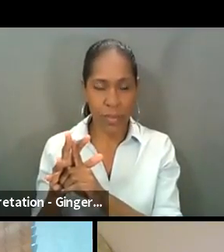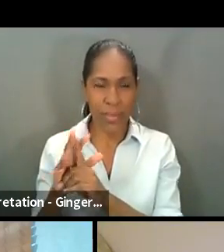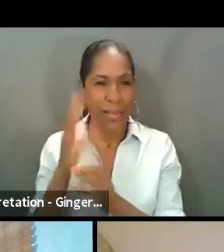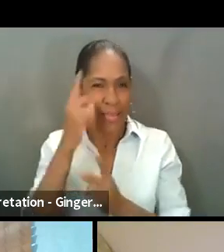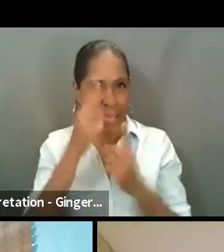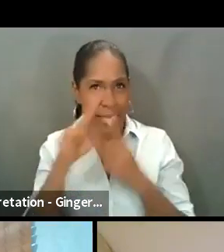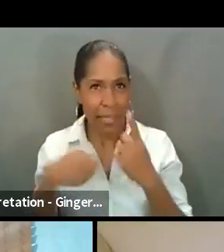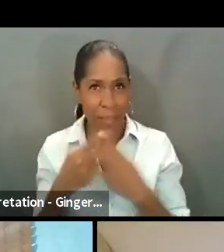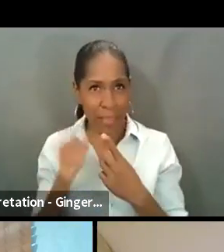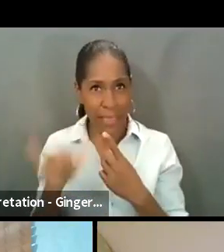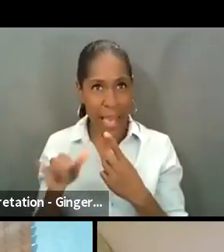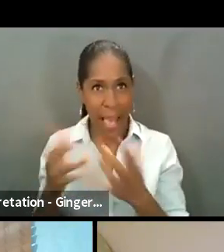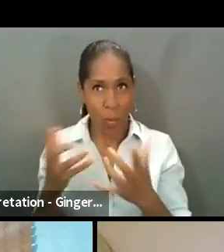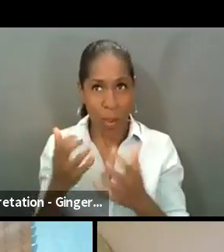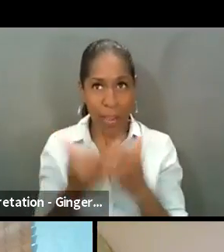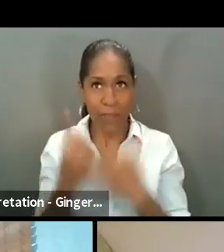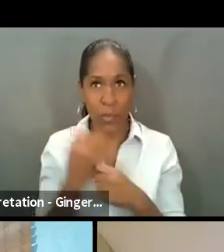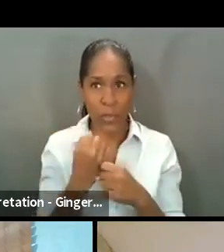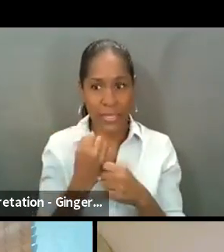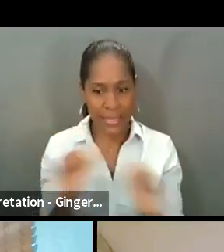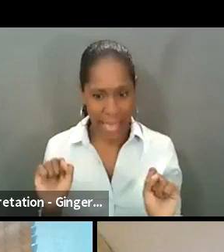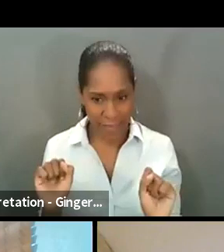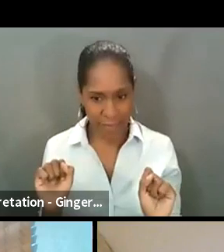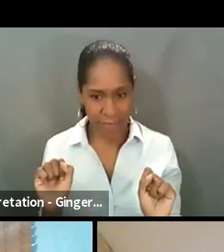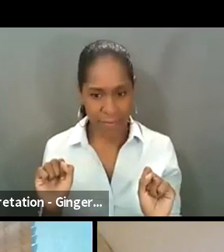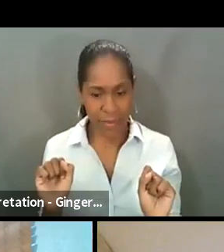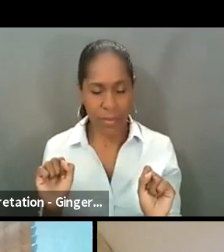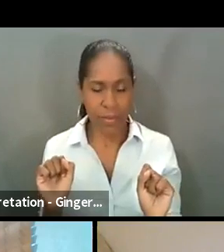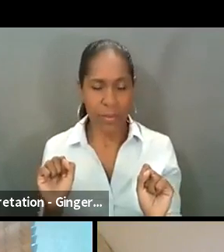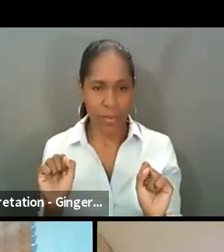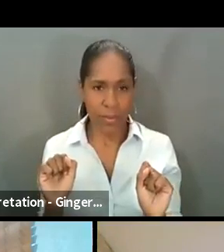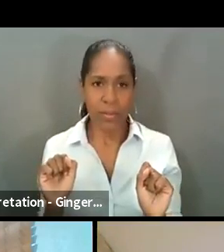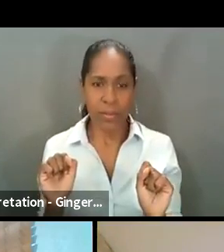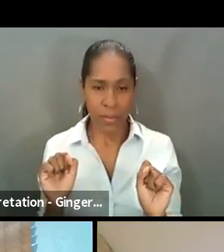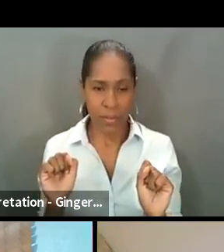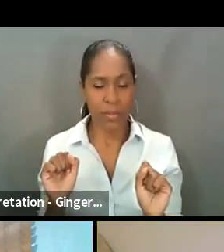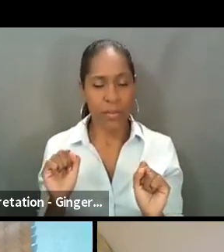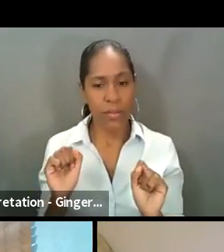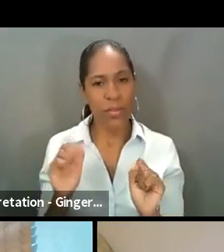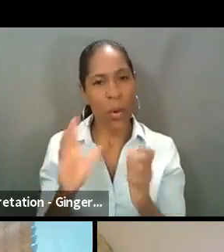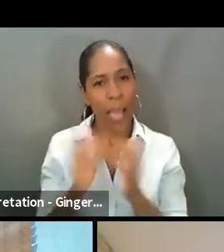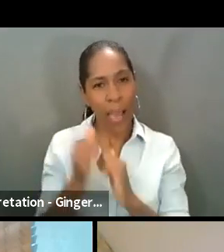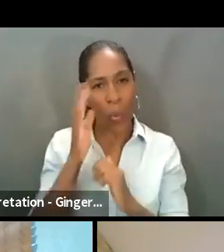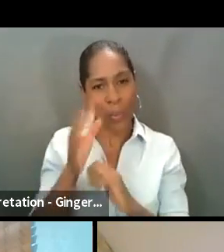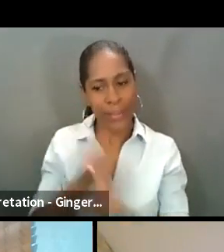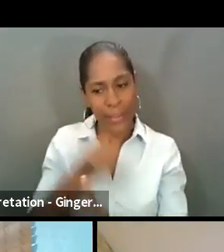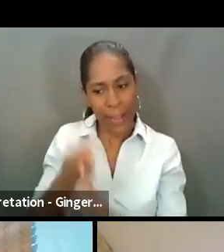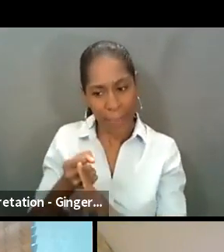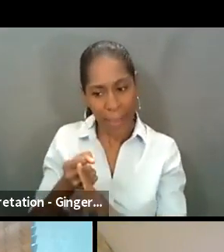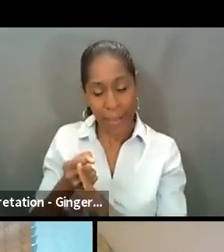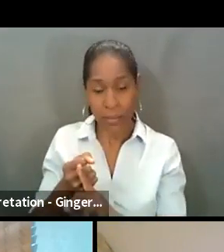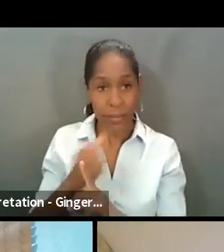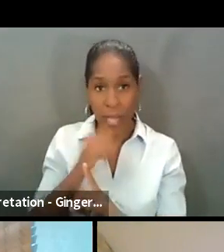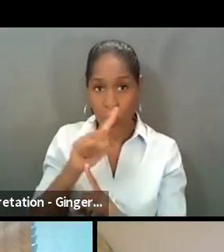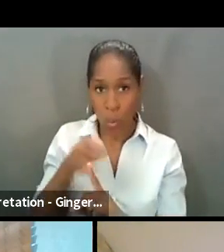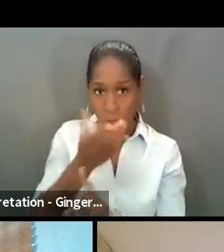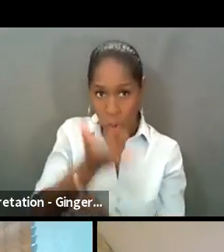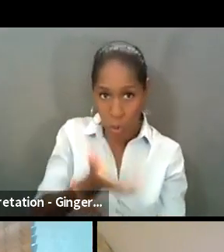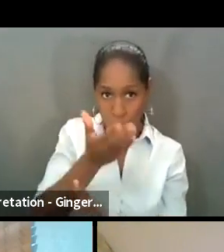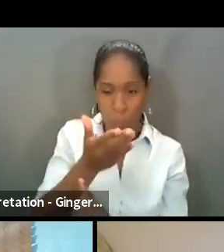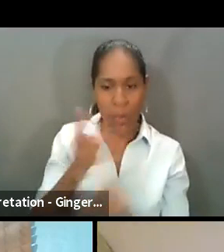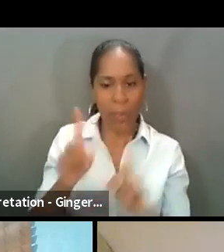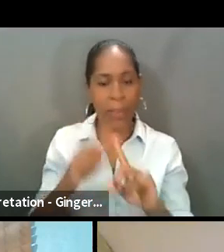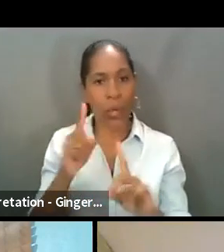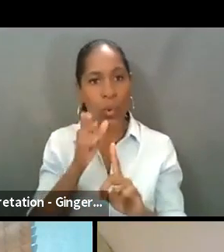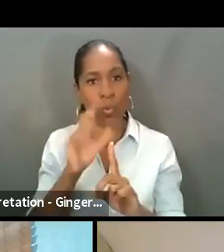I would just encourage you to think about, what Monica was talking about. How will it impact not just you, but also the people that you're